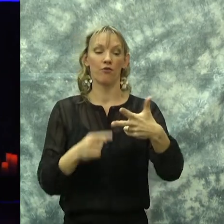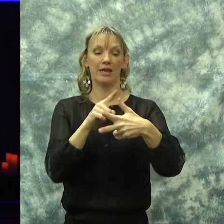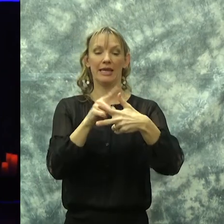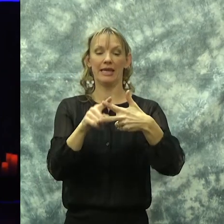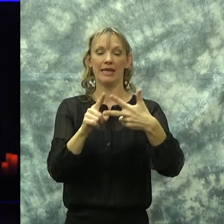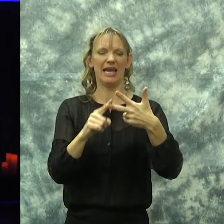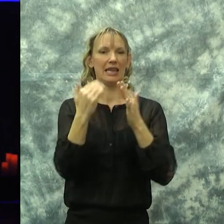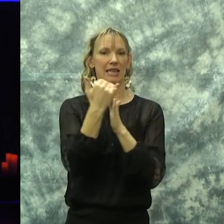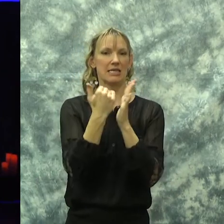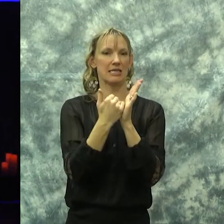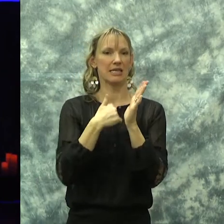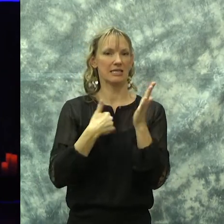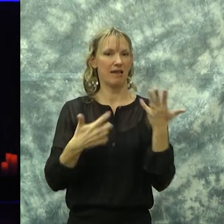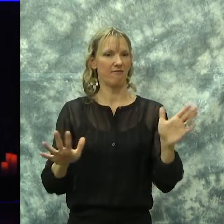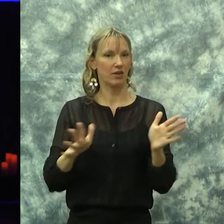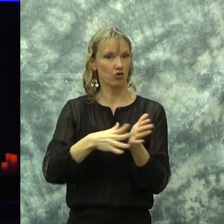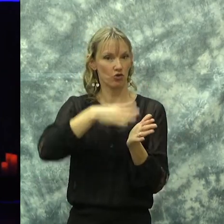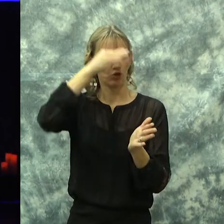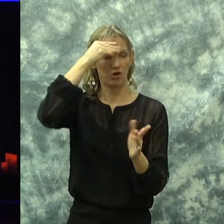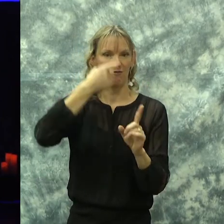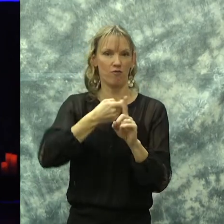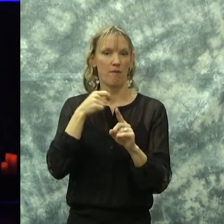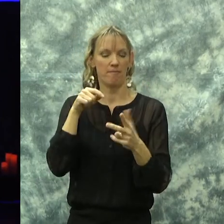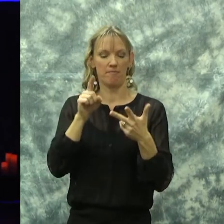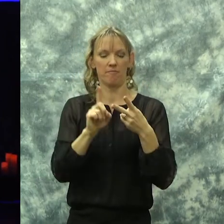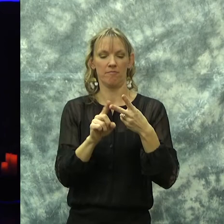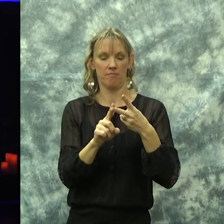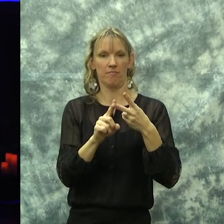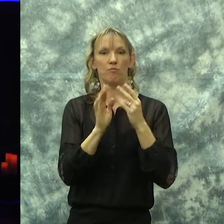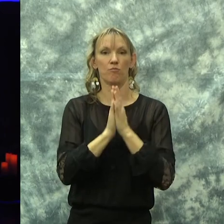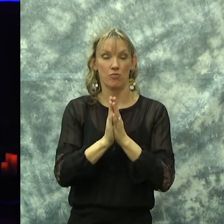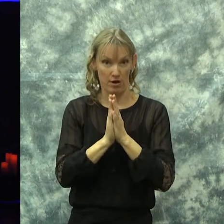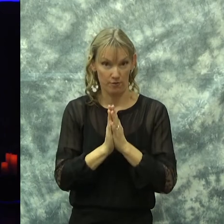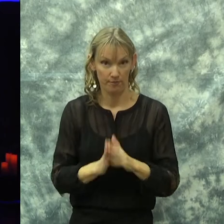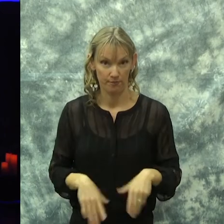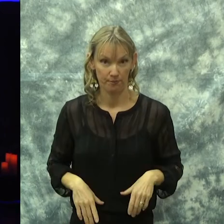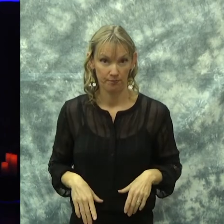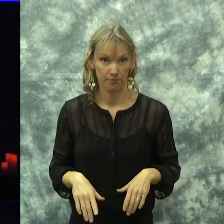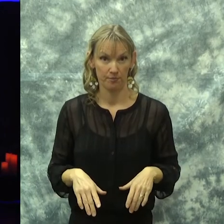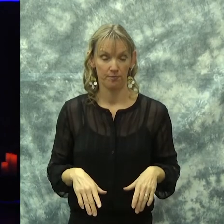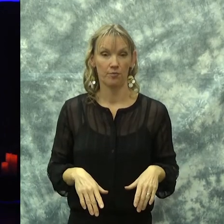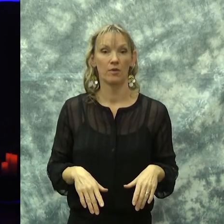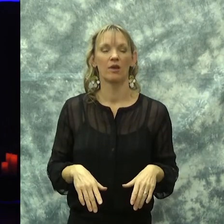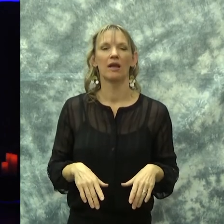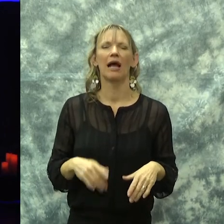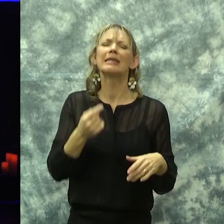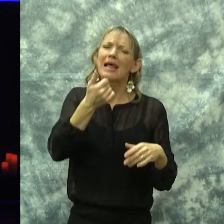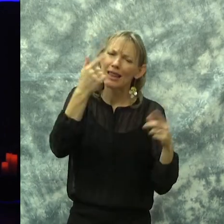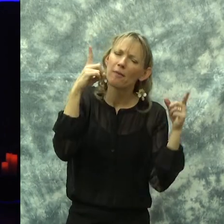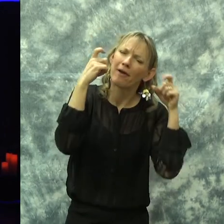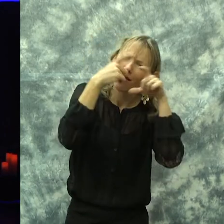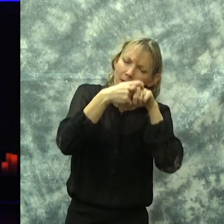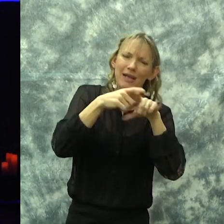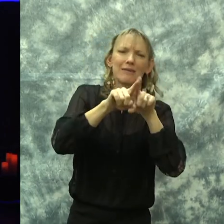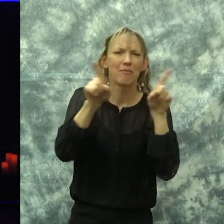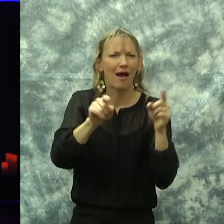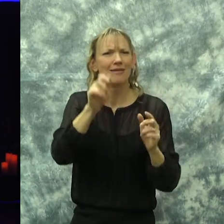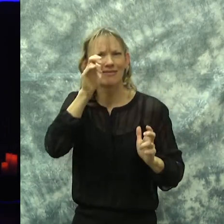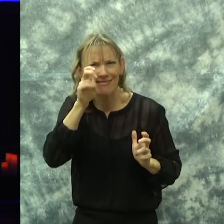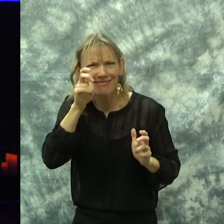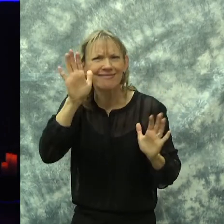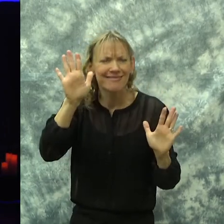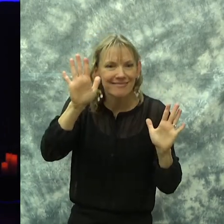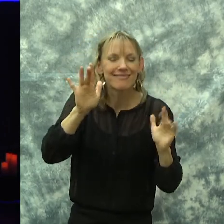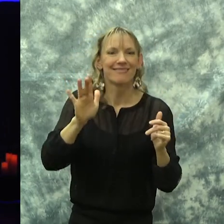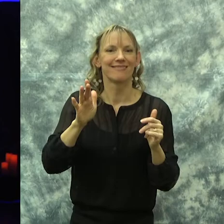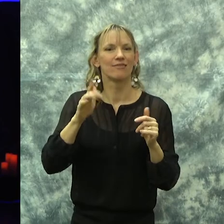3 lessons that I've learned from this type of prayer. And the first, it's a little complex, but hear me out. And what I